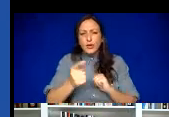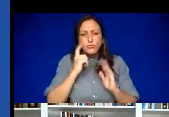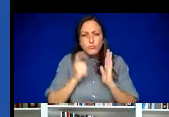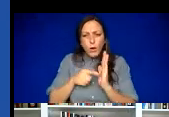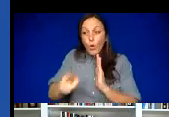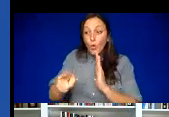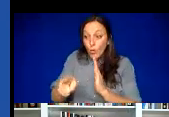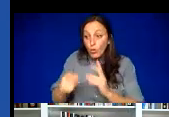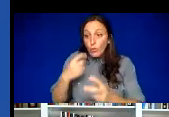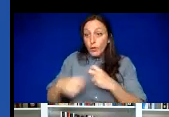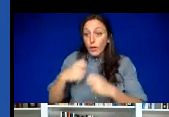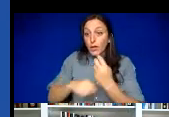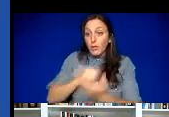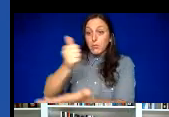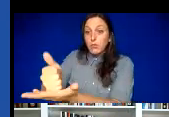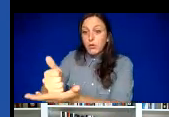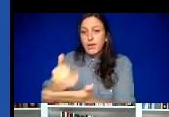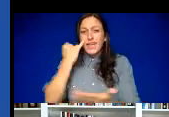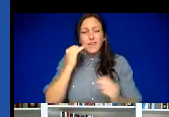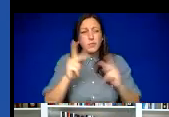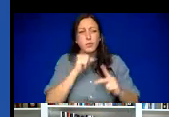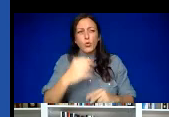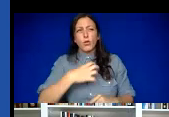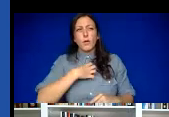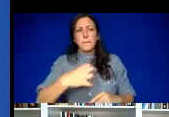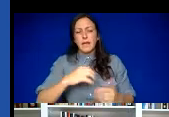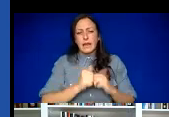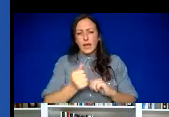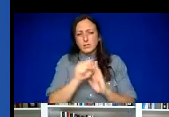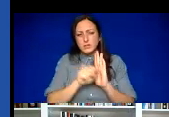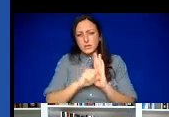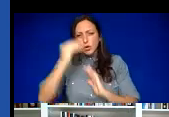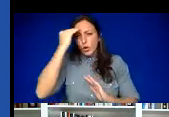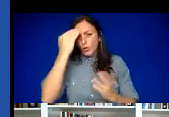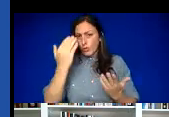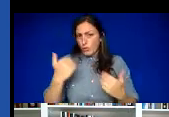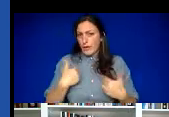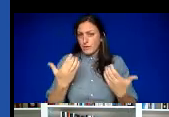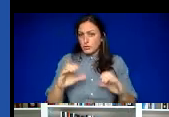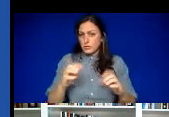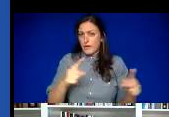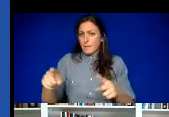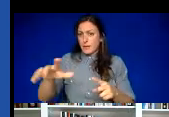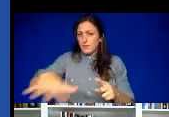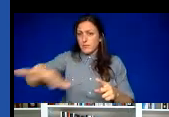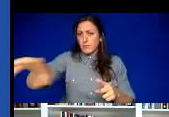at places like this unless people complain? And is there a chance of this happening elsewhere?